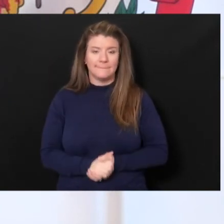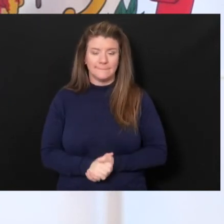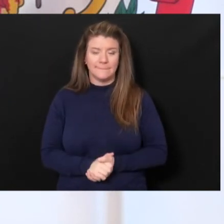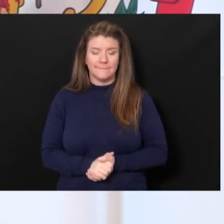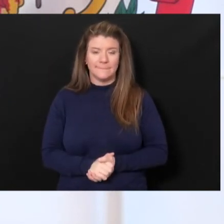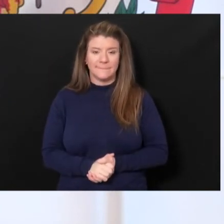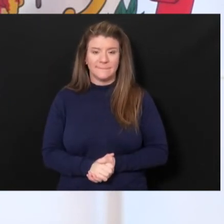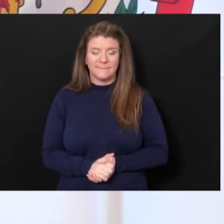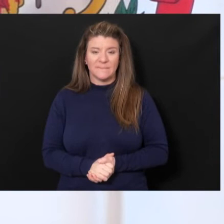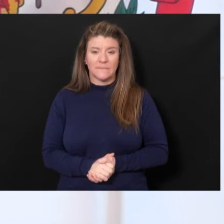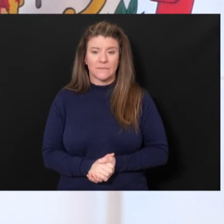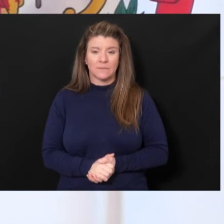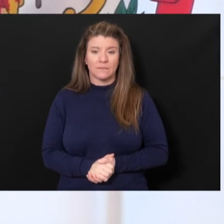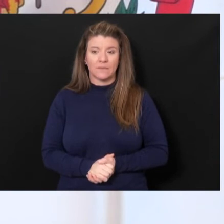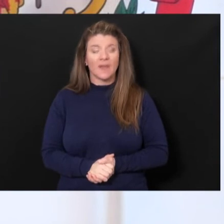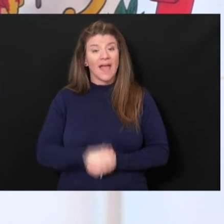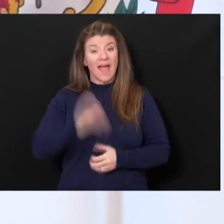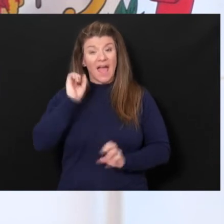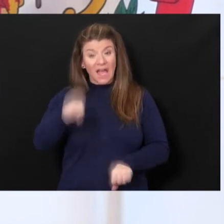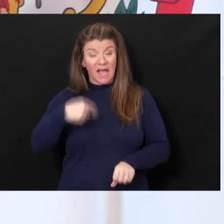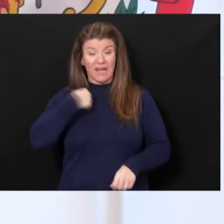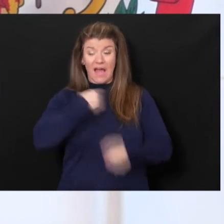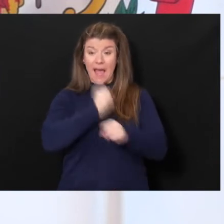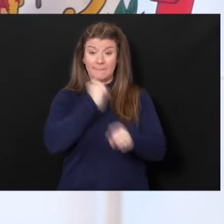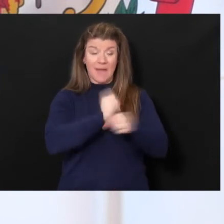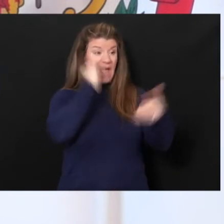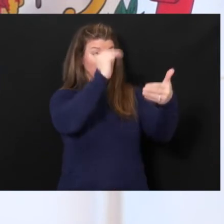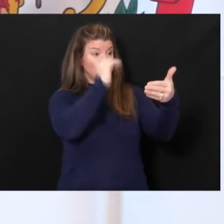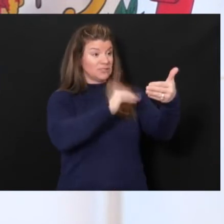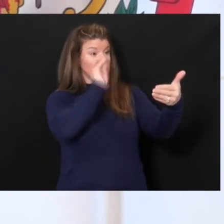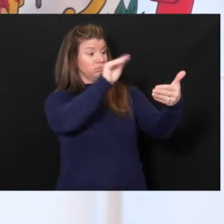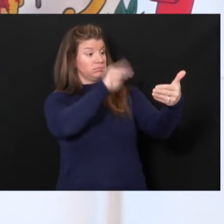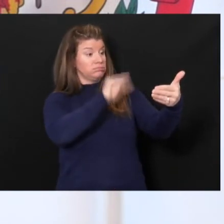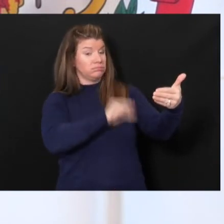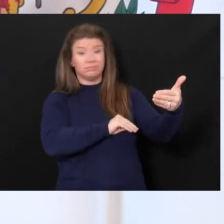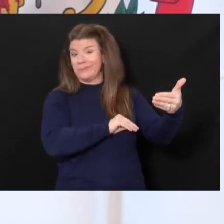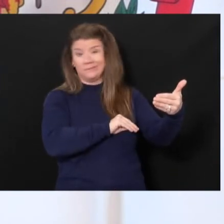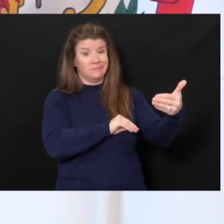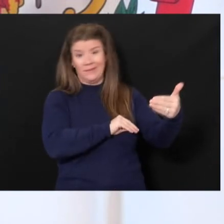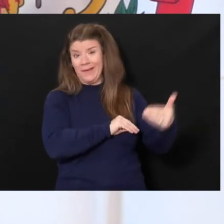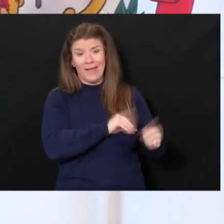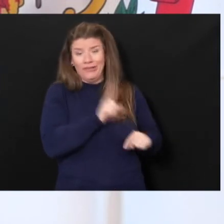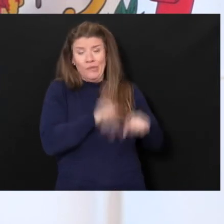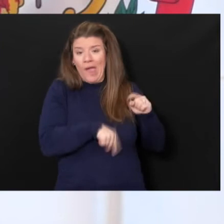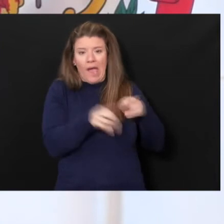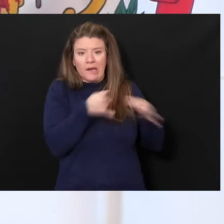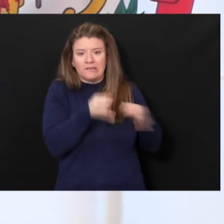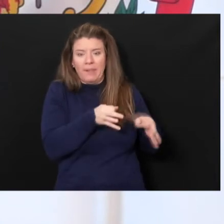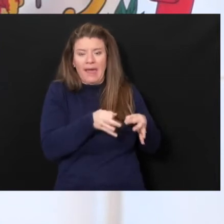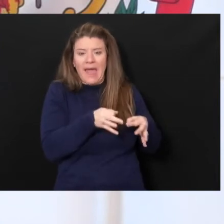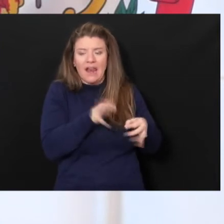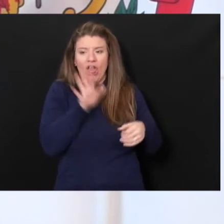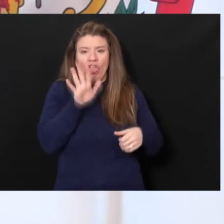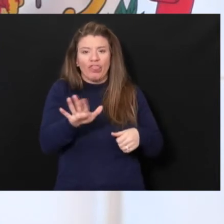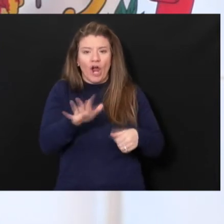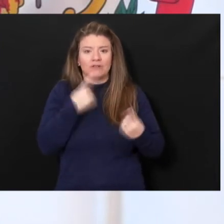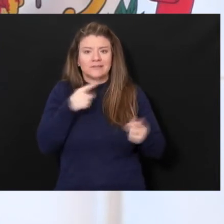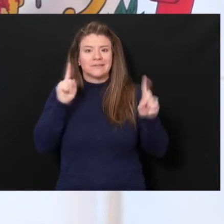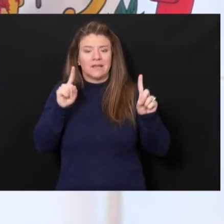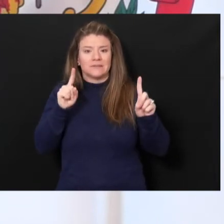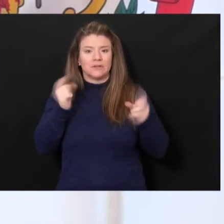I just can't describe to you how efficient and all the different things that have been brought to the